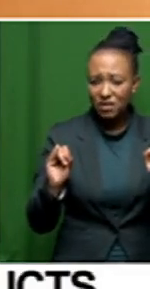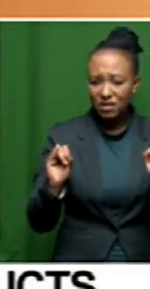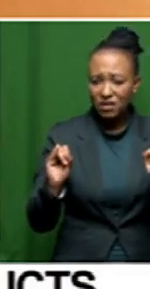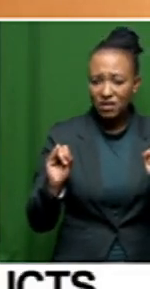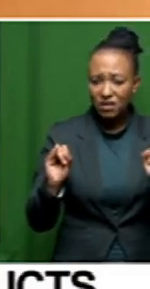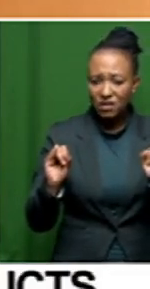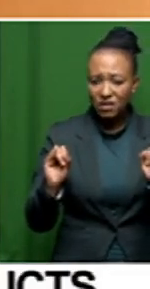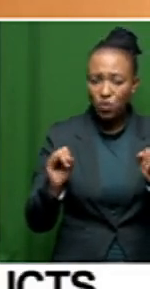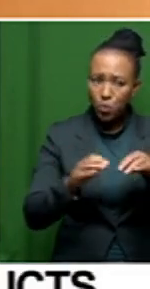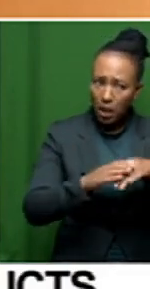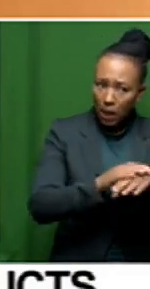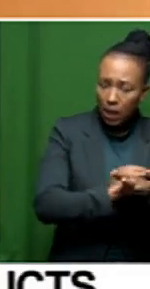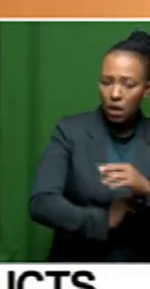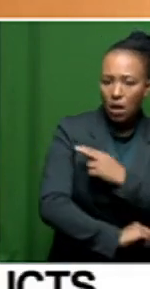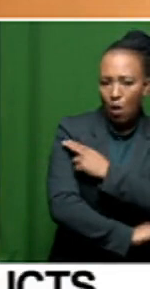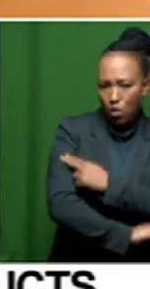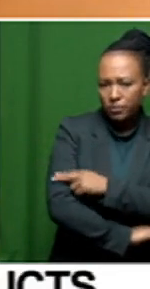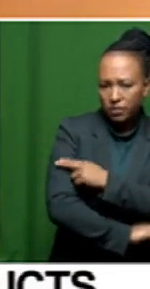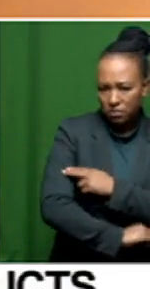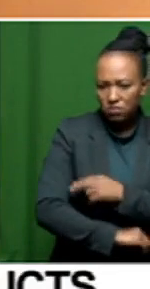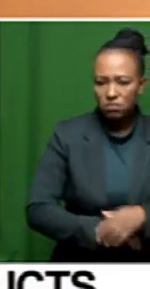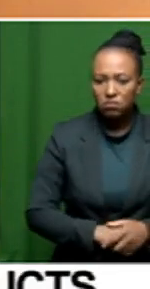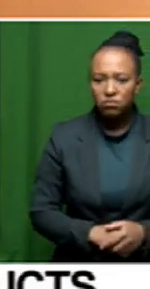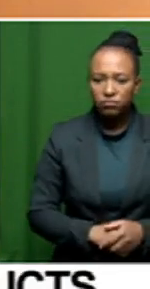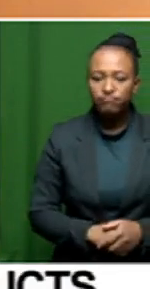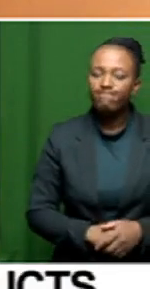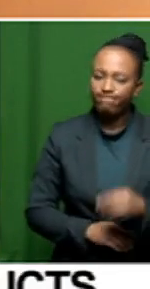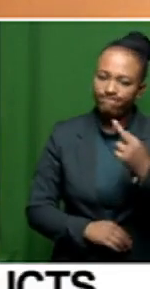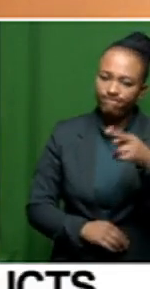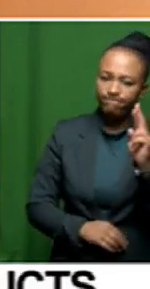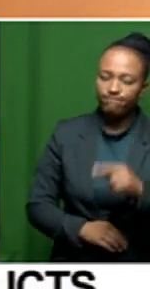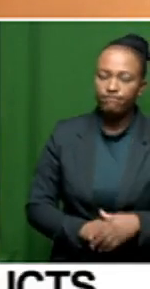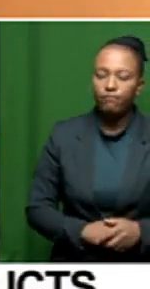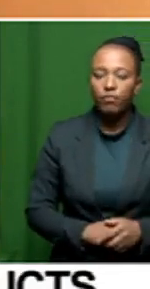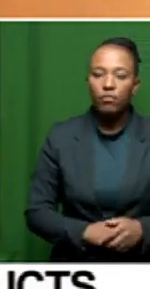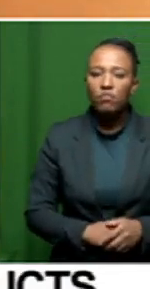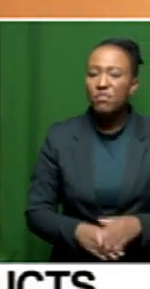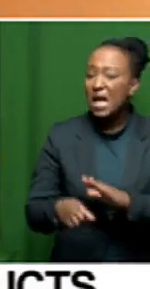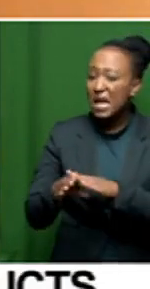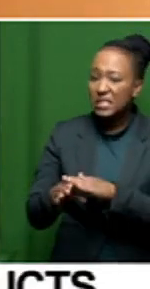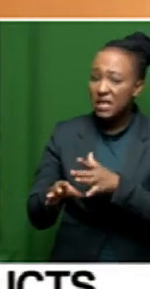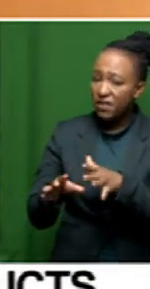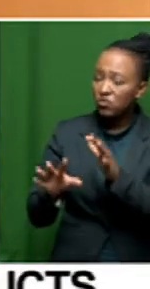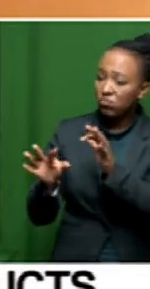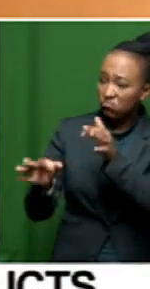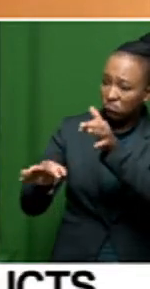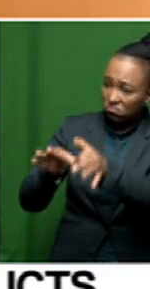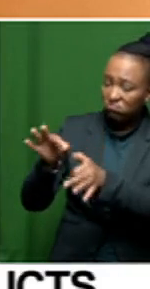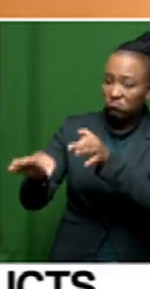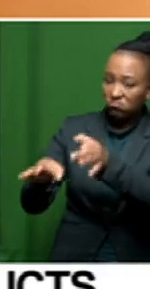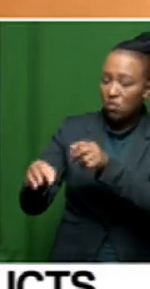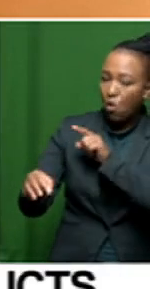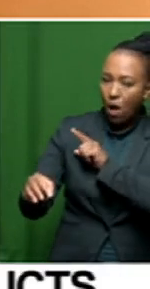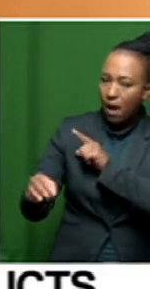when we go to the hospital. Correct, Ms. Ngwenya. So what were the reasons given to you for why the